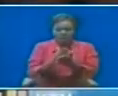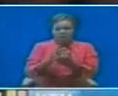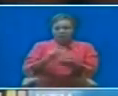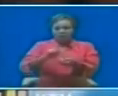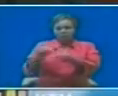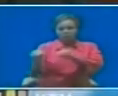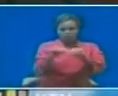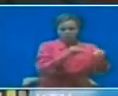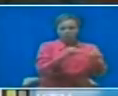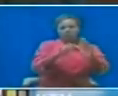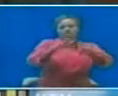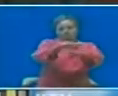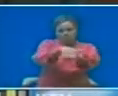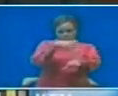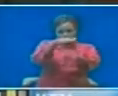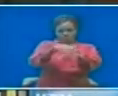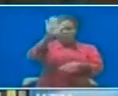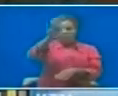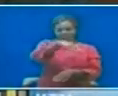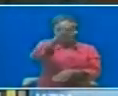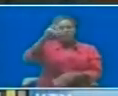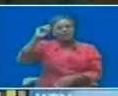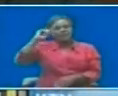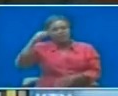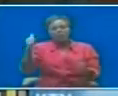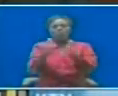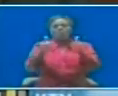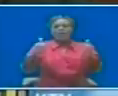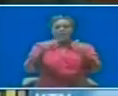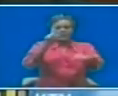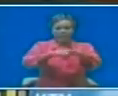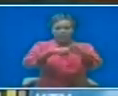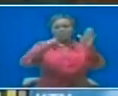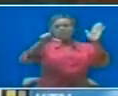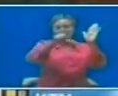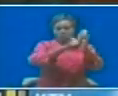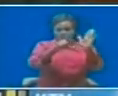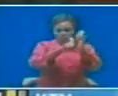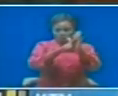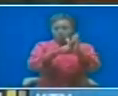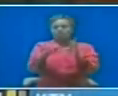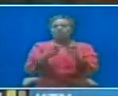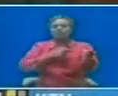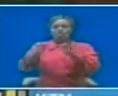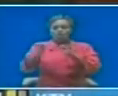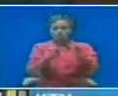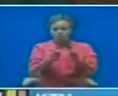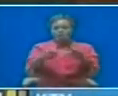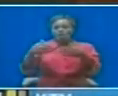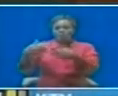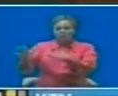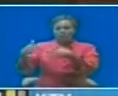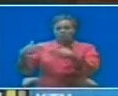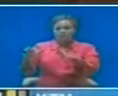is smooth. Parliament should consider an appropriate course of legislation to govern the disposal of waste